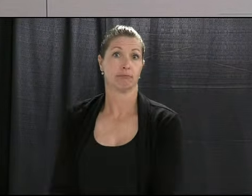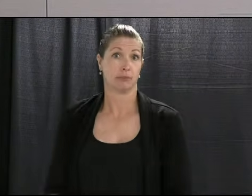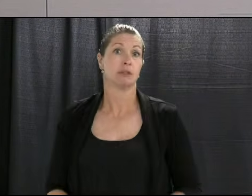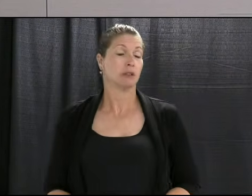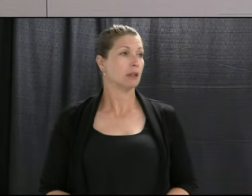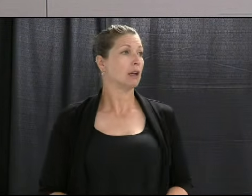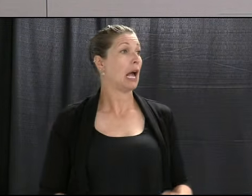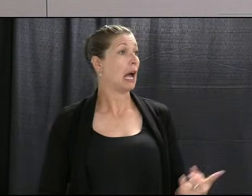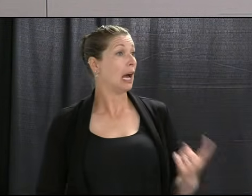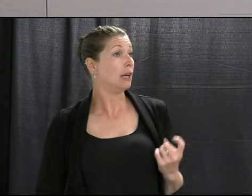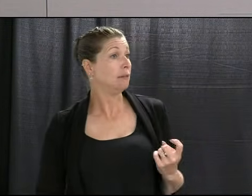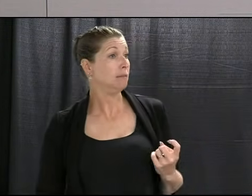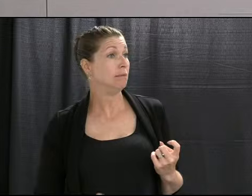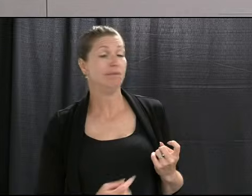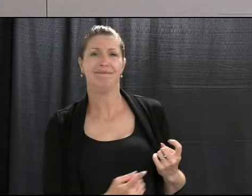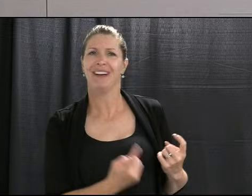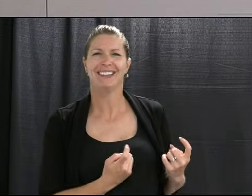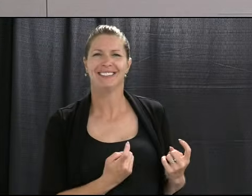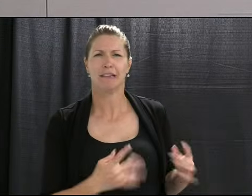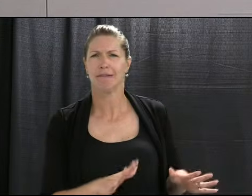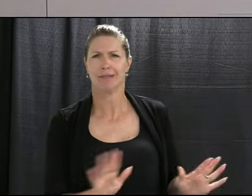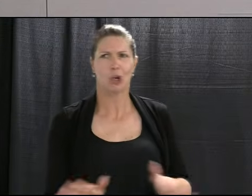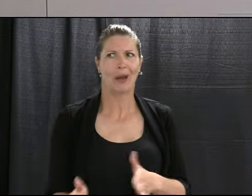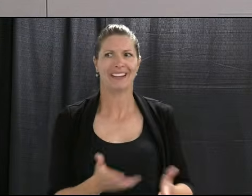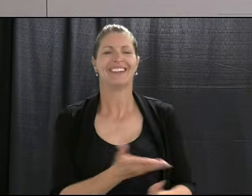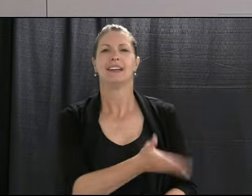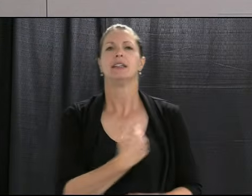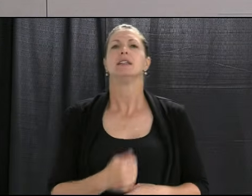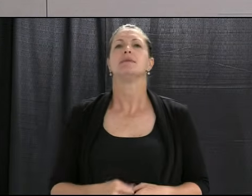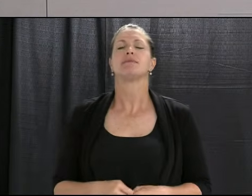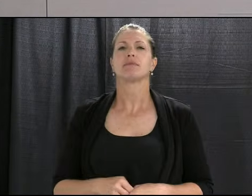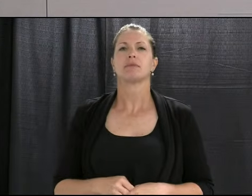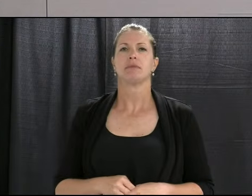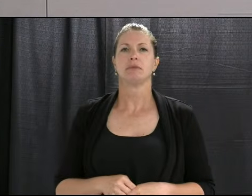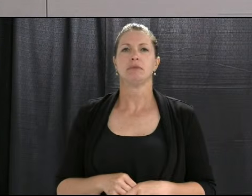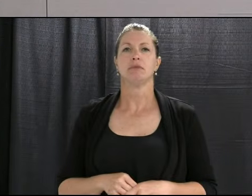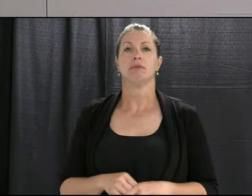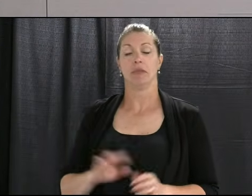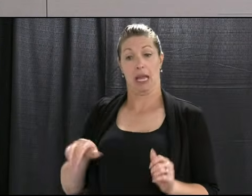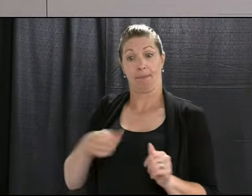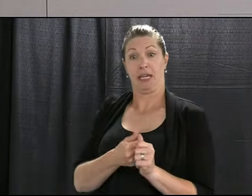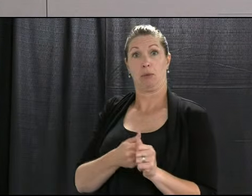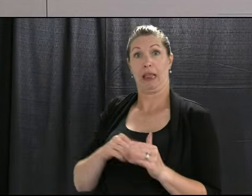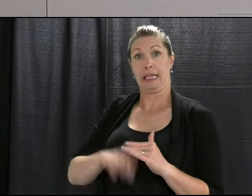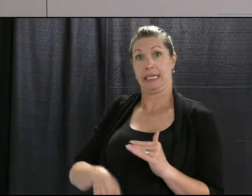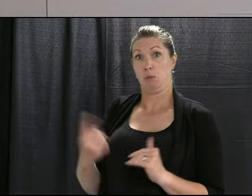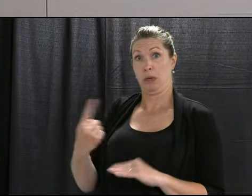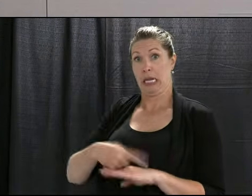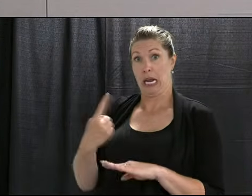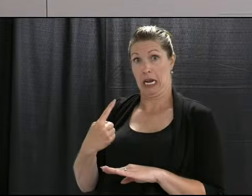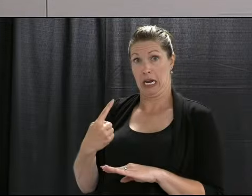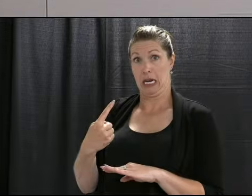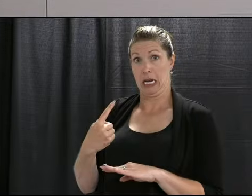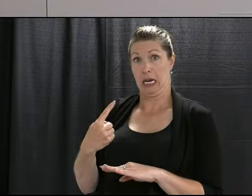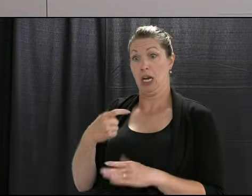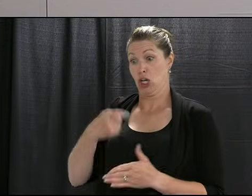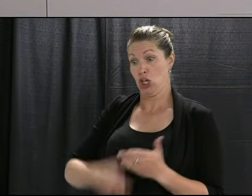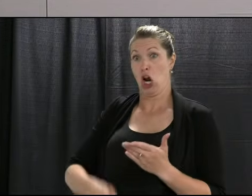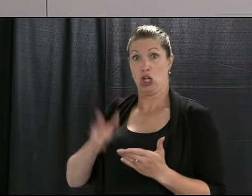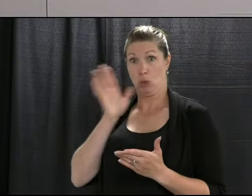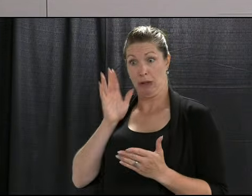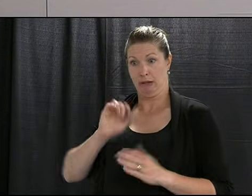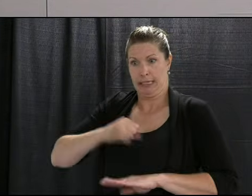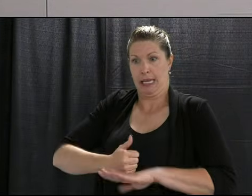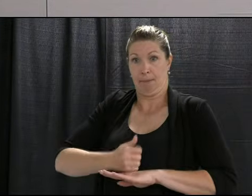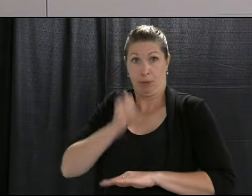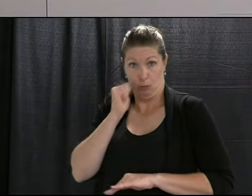Jessica. no, you go. Okay. So will those fines, you said the update will be provided in the next 24 hours. Will those fines be in effect as of